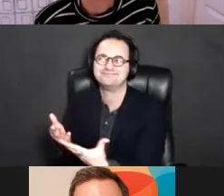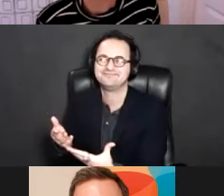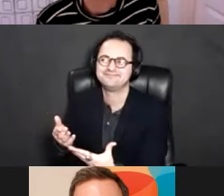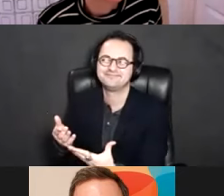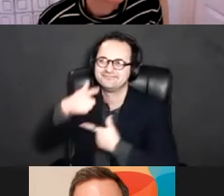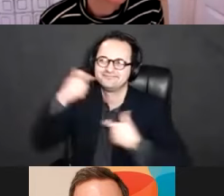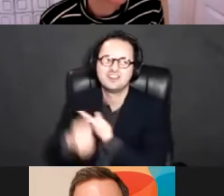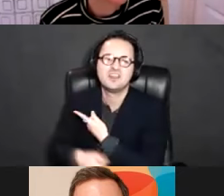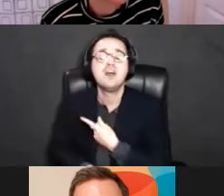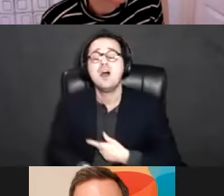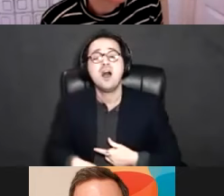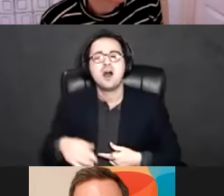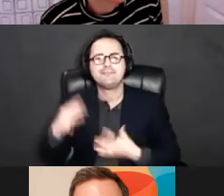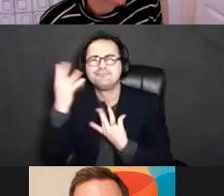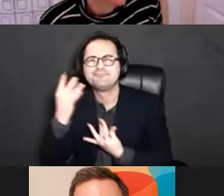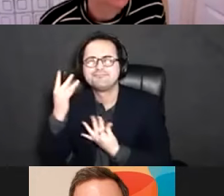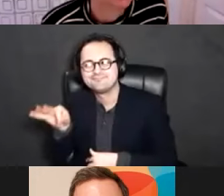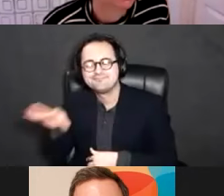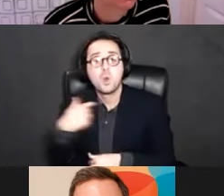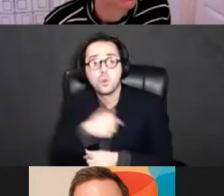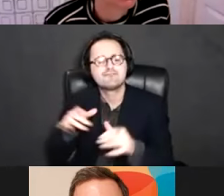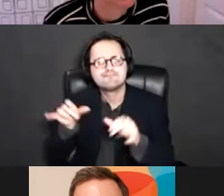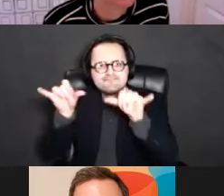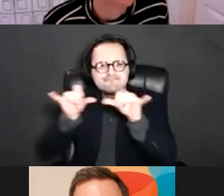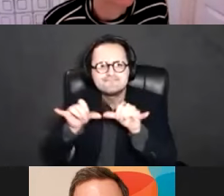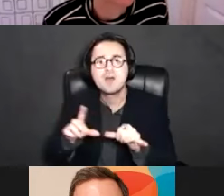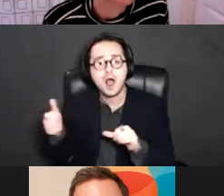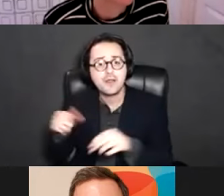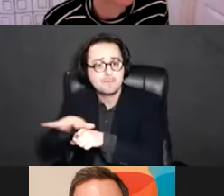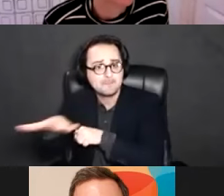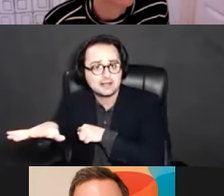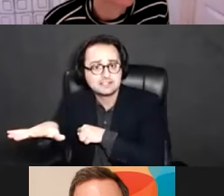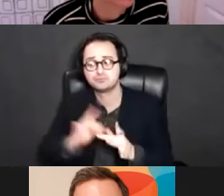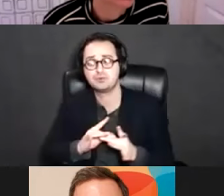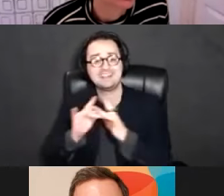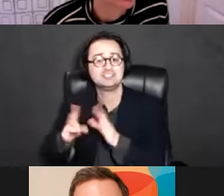speculatively, we're measuring a lot of those other impacts that are related to reading development. And those are really